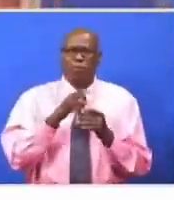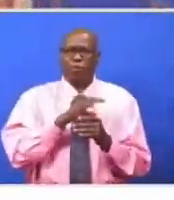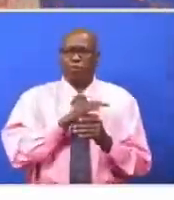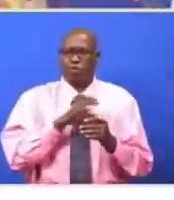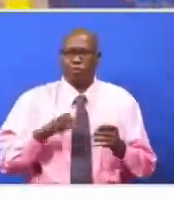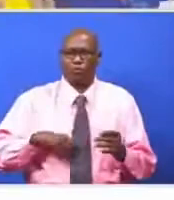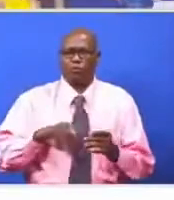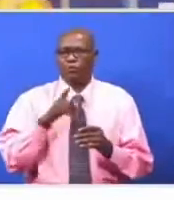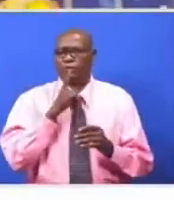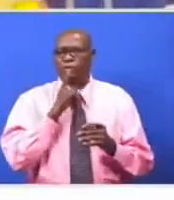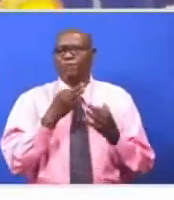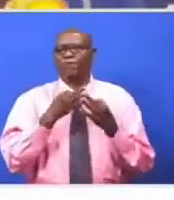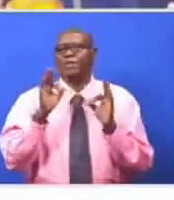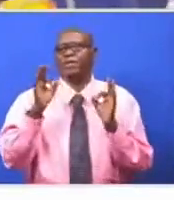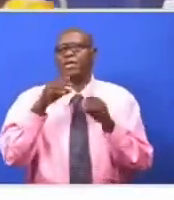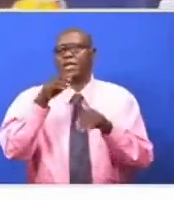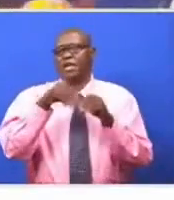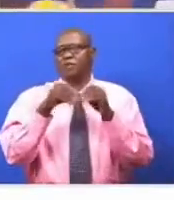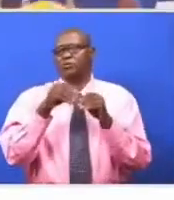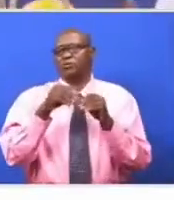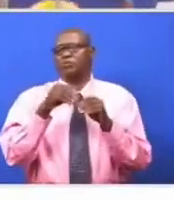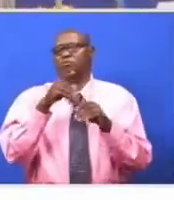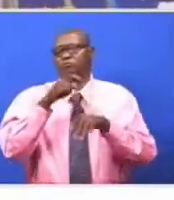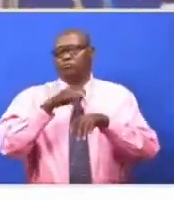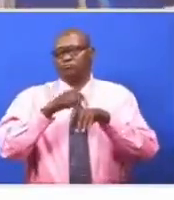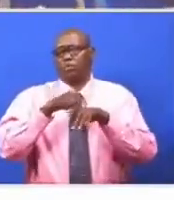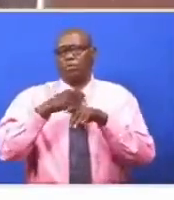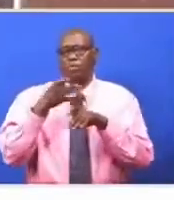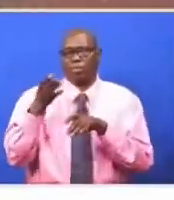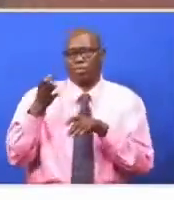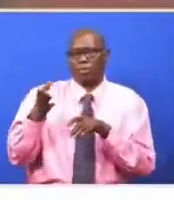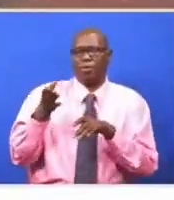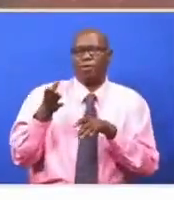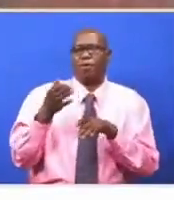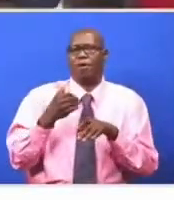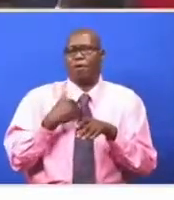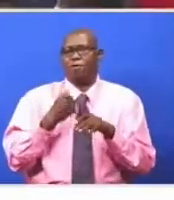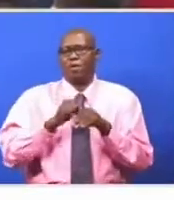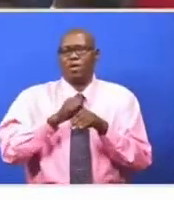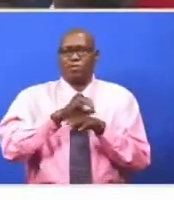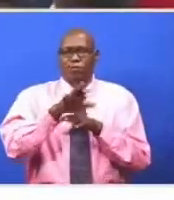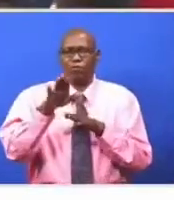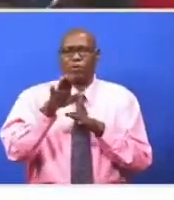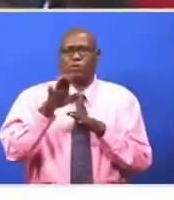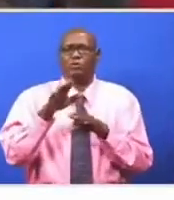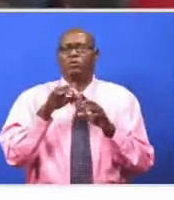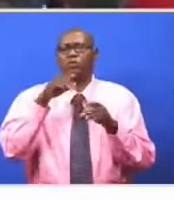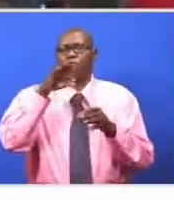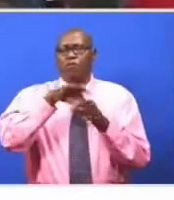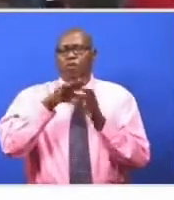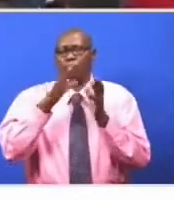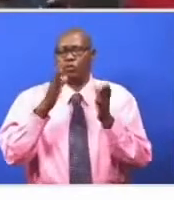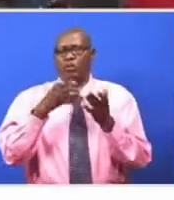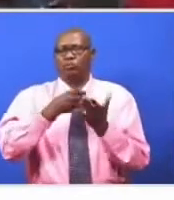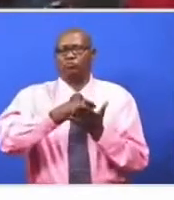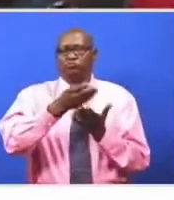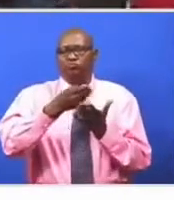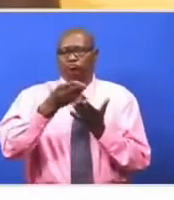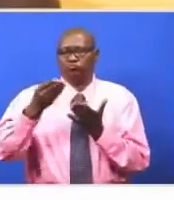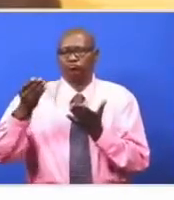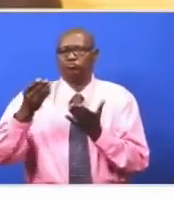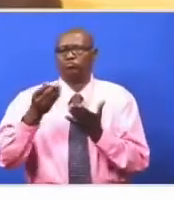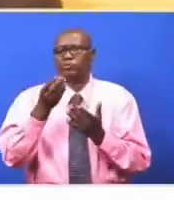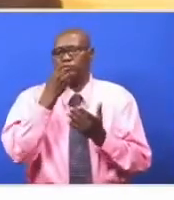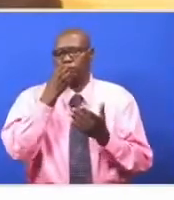the pre-election period, during campaigns, there was undue influence on voters through distribution of branded relief